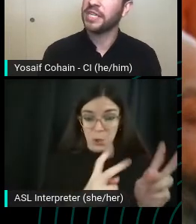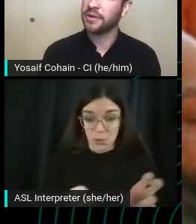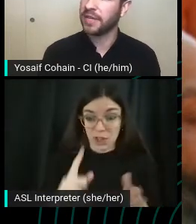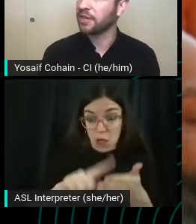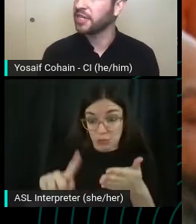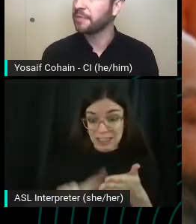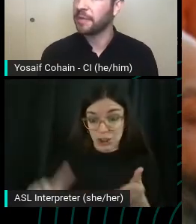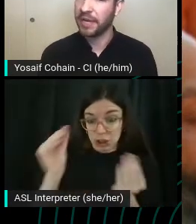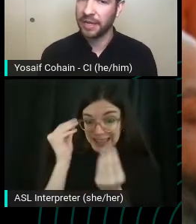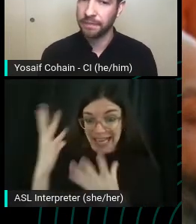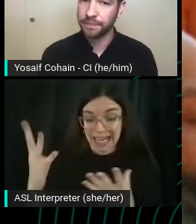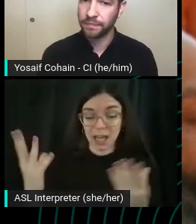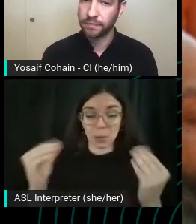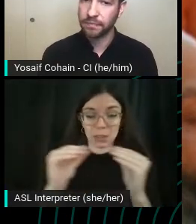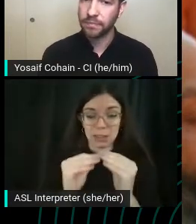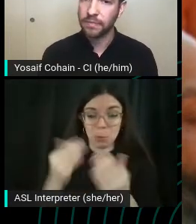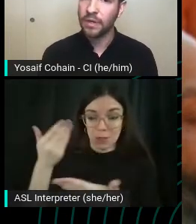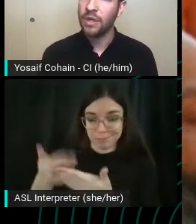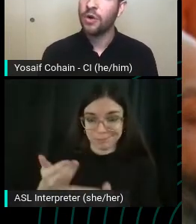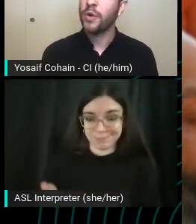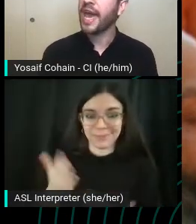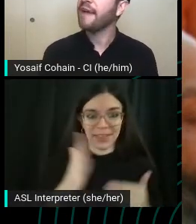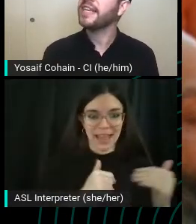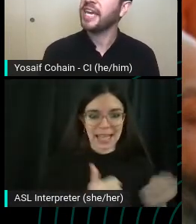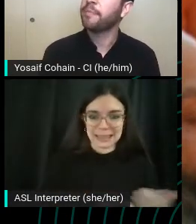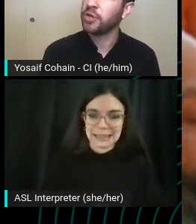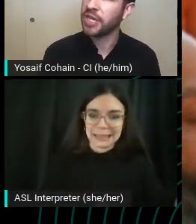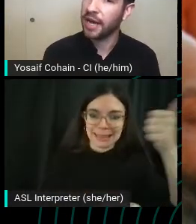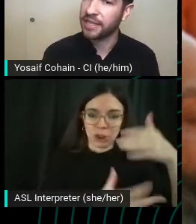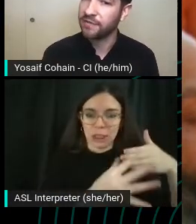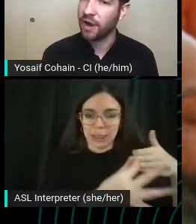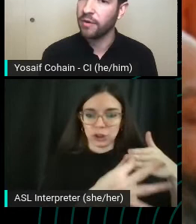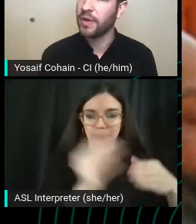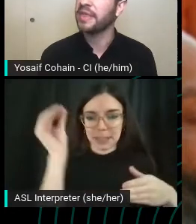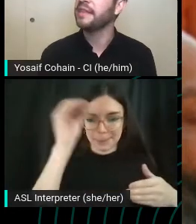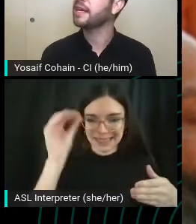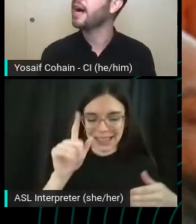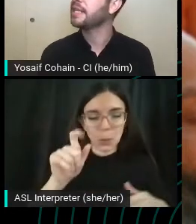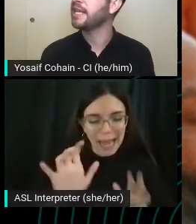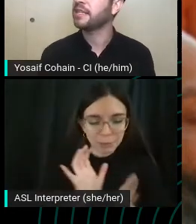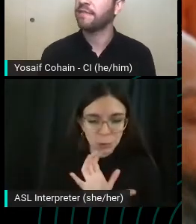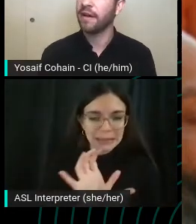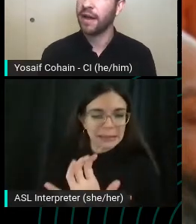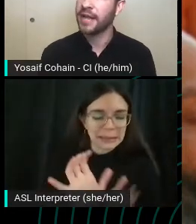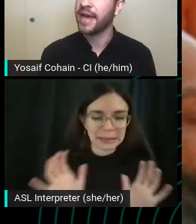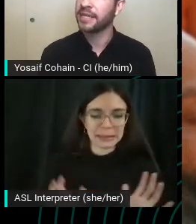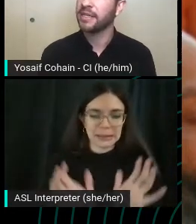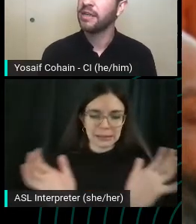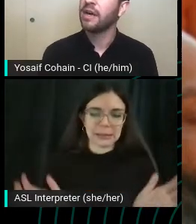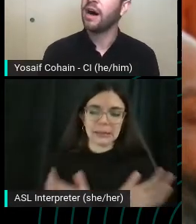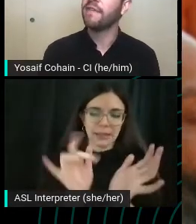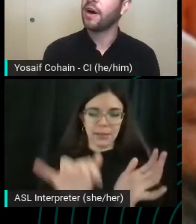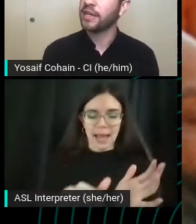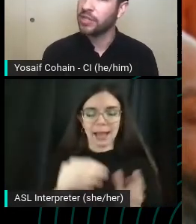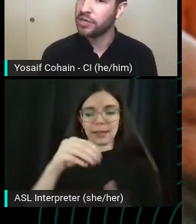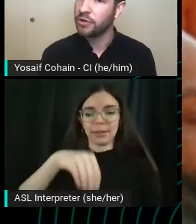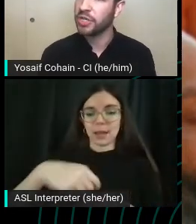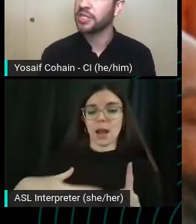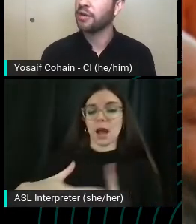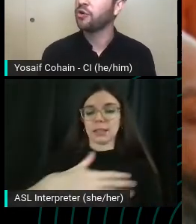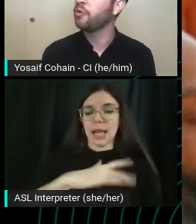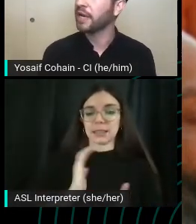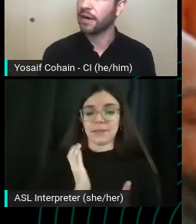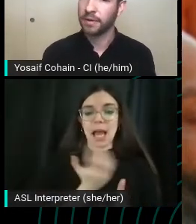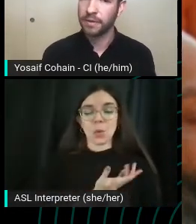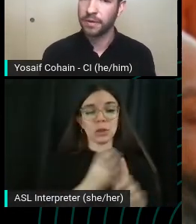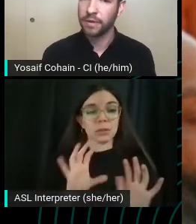over senior leadership's opinion. We have to keep pushing on this front within the context of our institutions